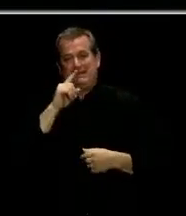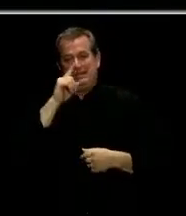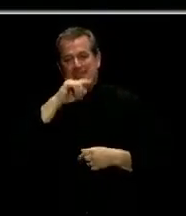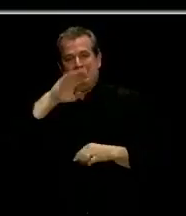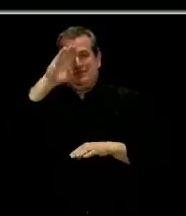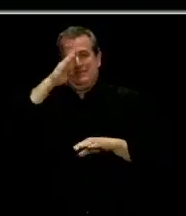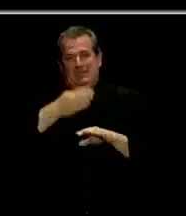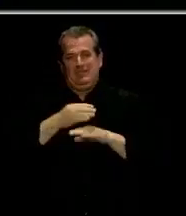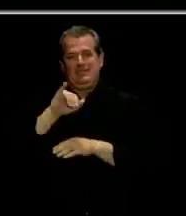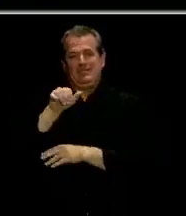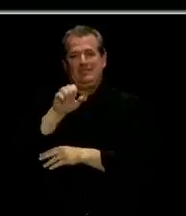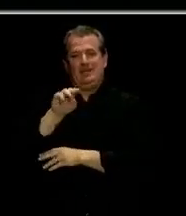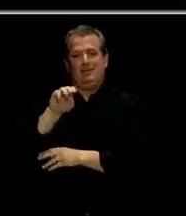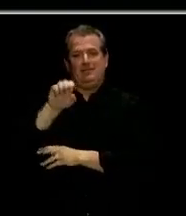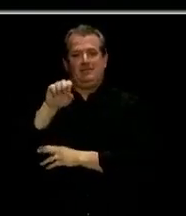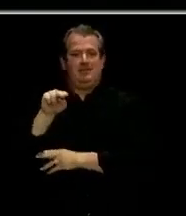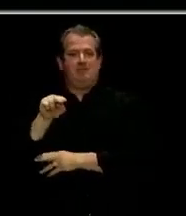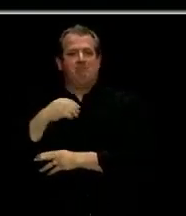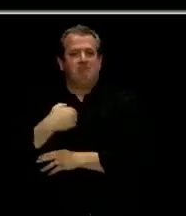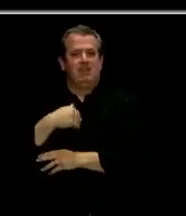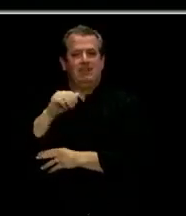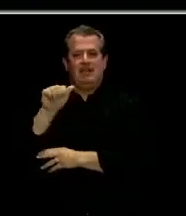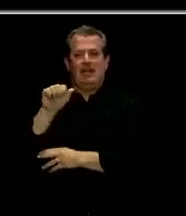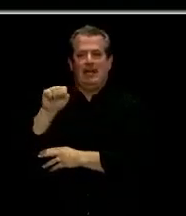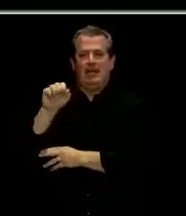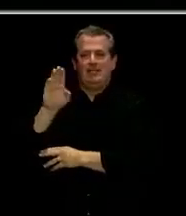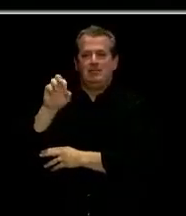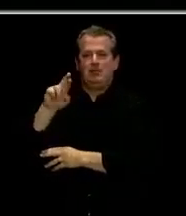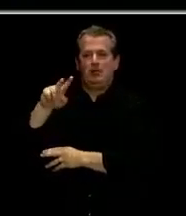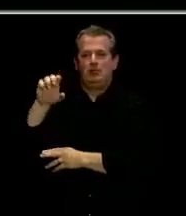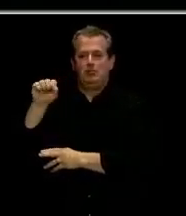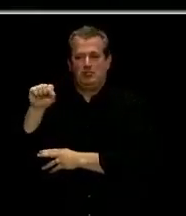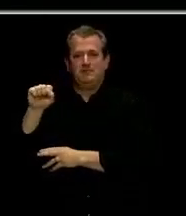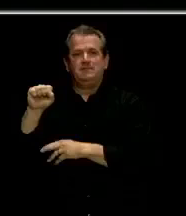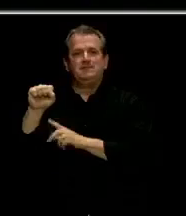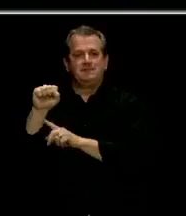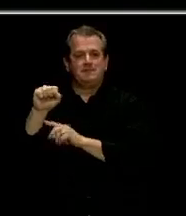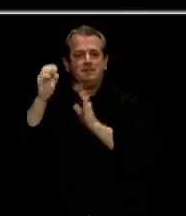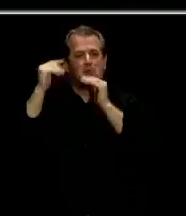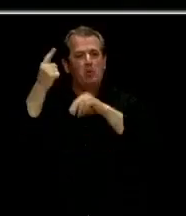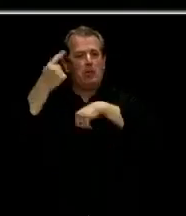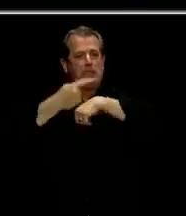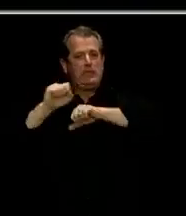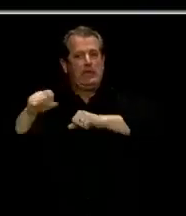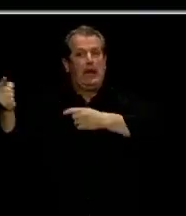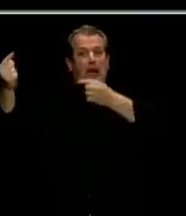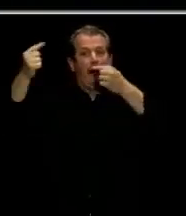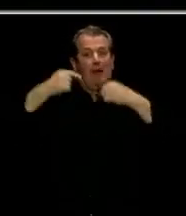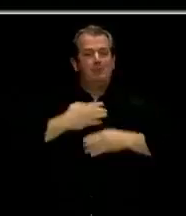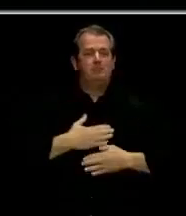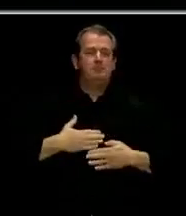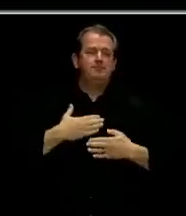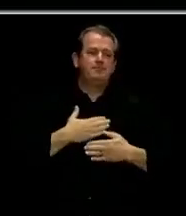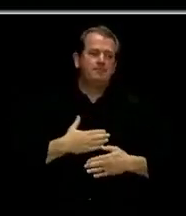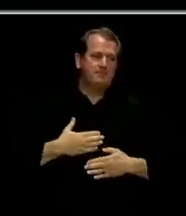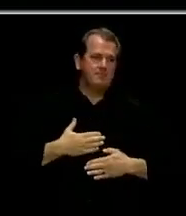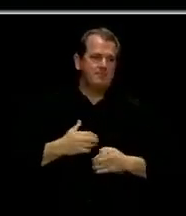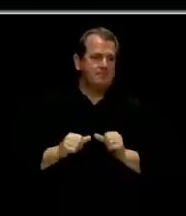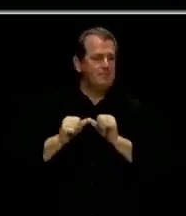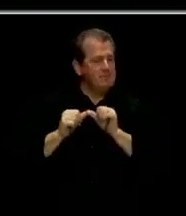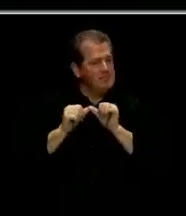Jameson, who has Asperger's, I hope that he can come someday and as we continue this wonderful